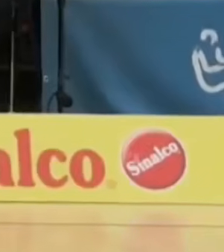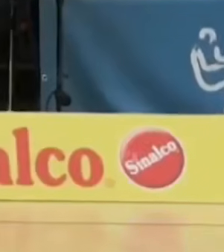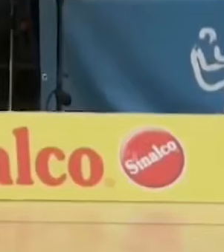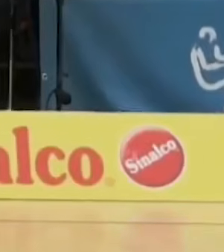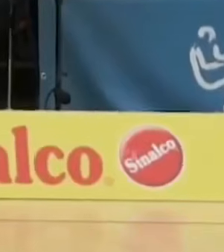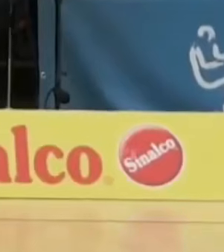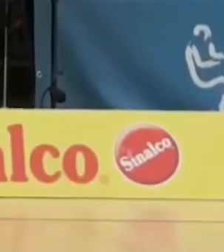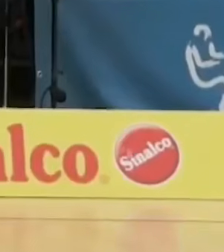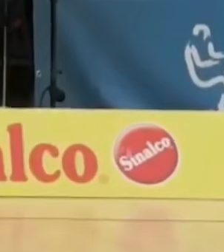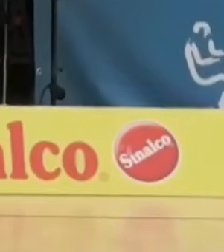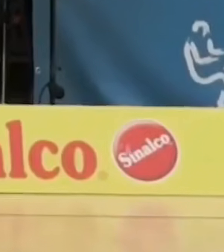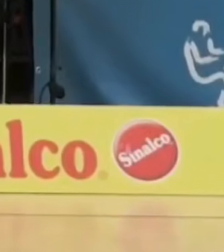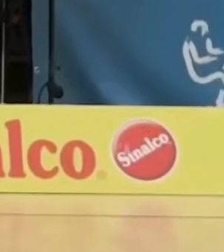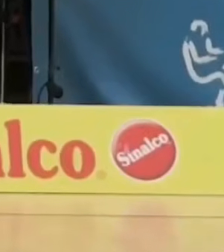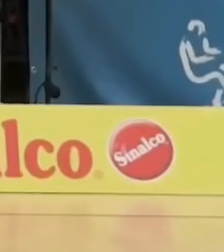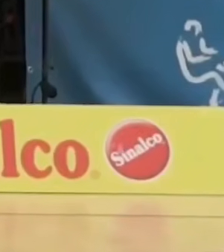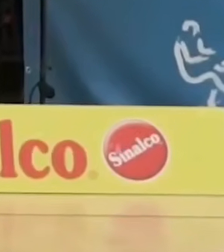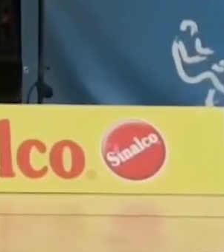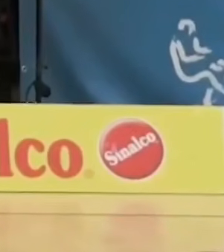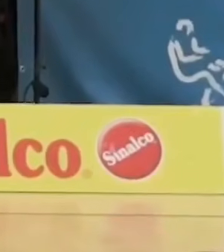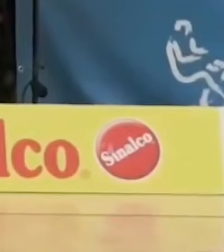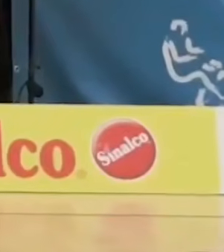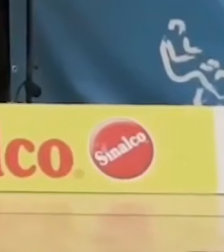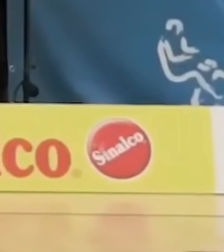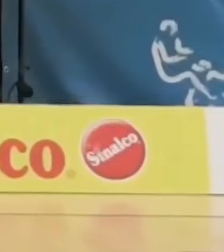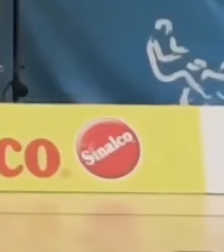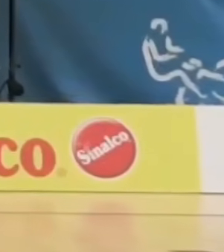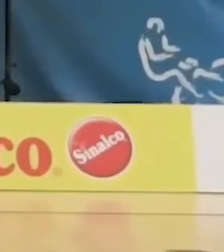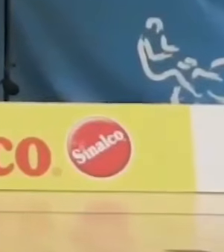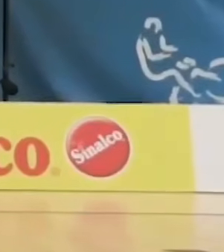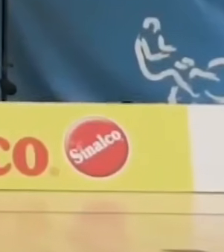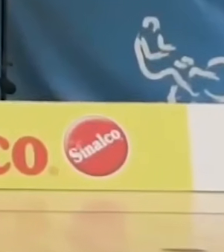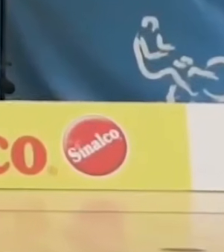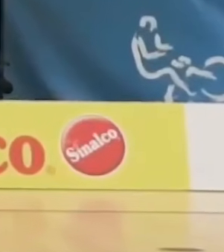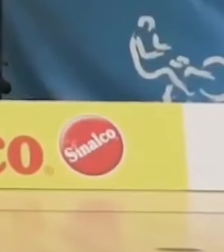Dann haben wir noch in unserem Finale einer Kunstradsport der Frauen